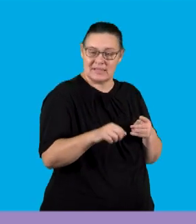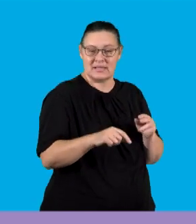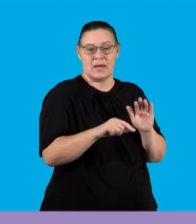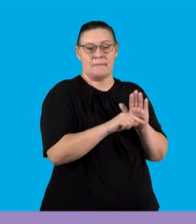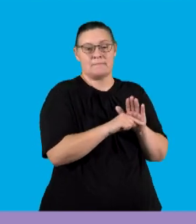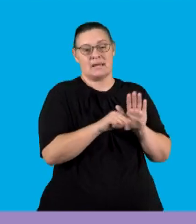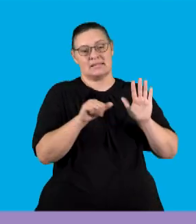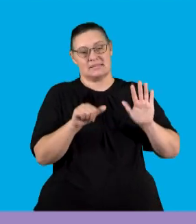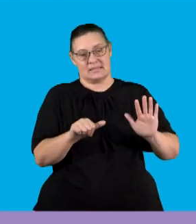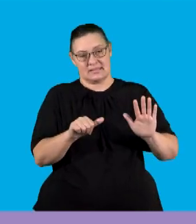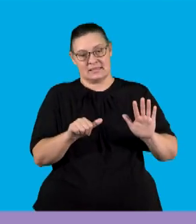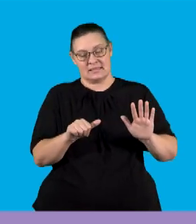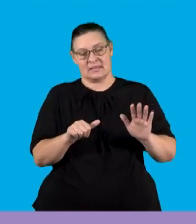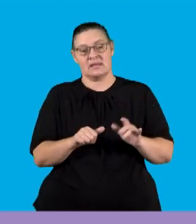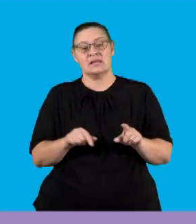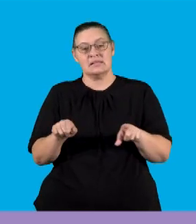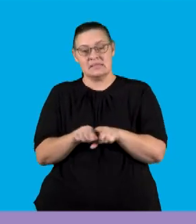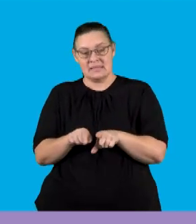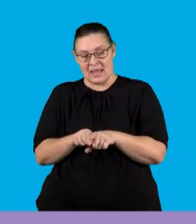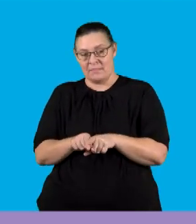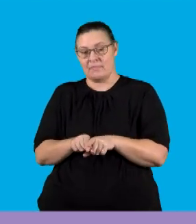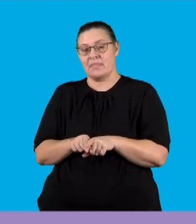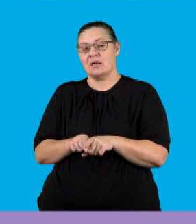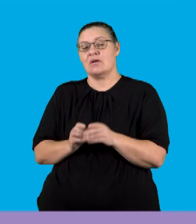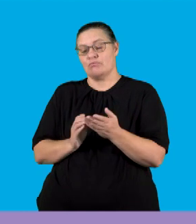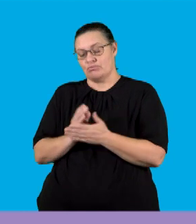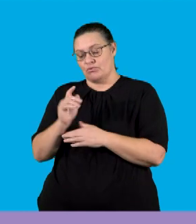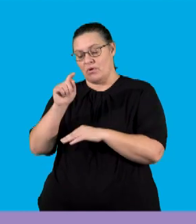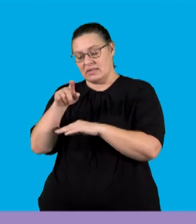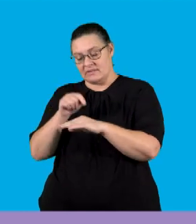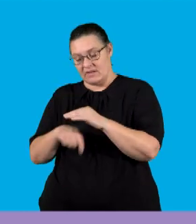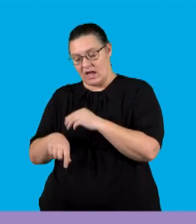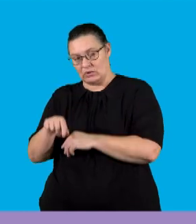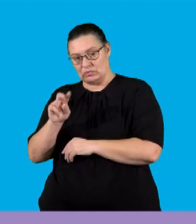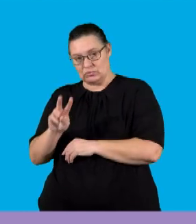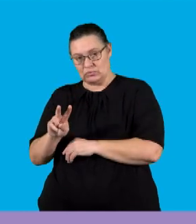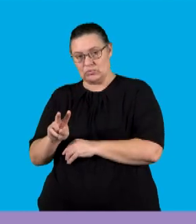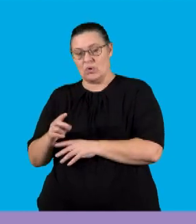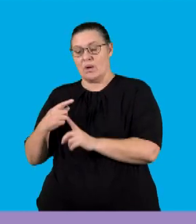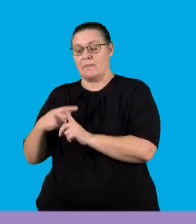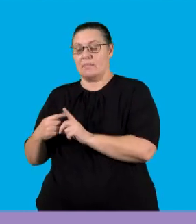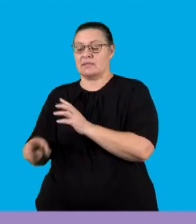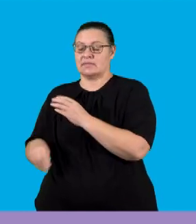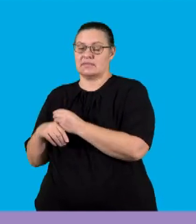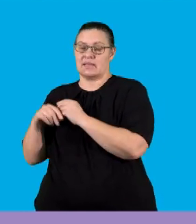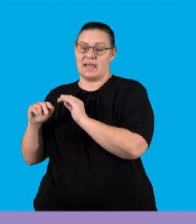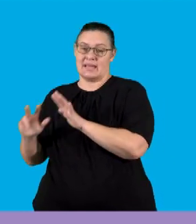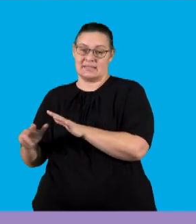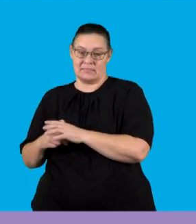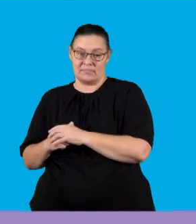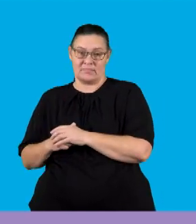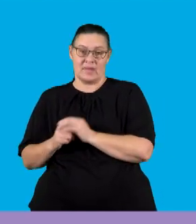that -6 is also going to go through the flow diagram to produce a result. And that